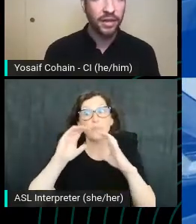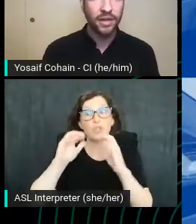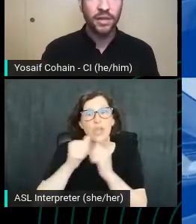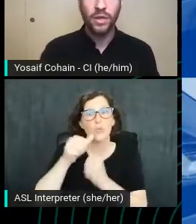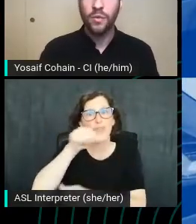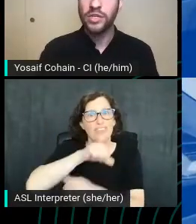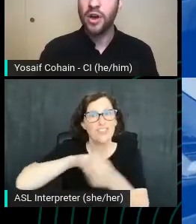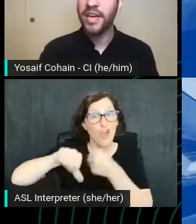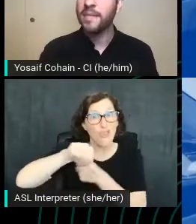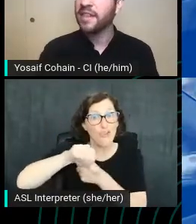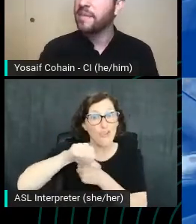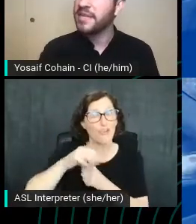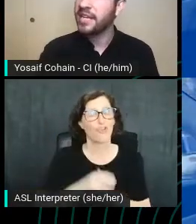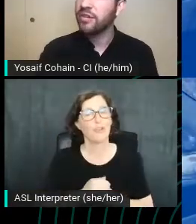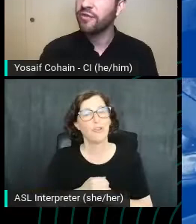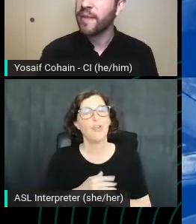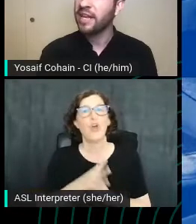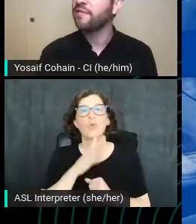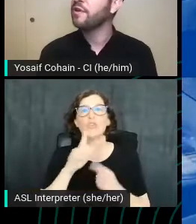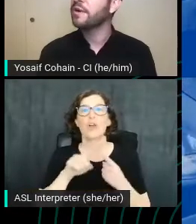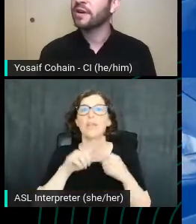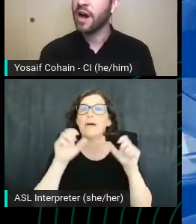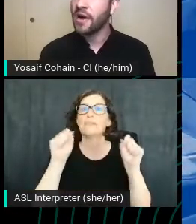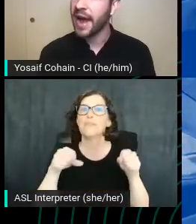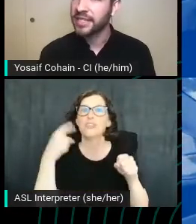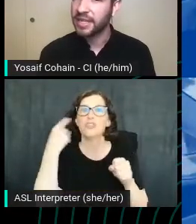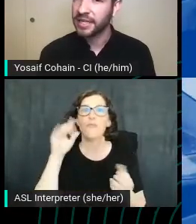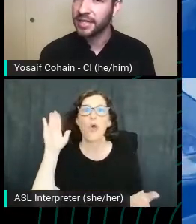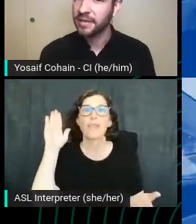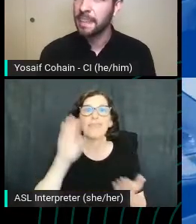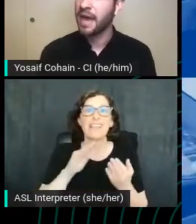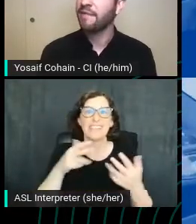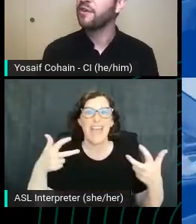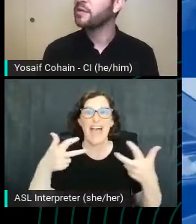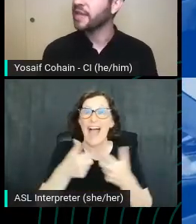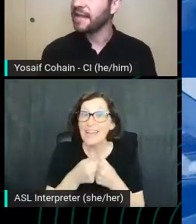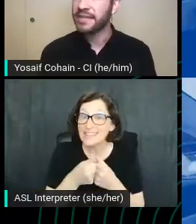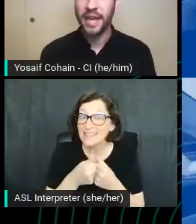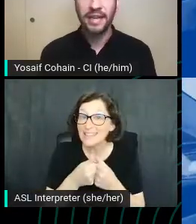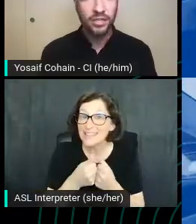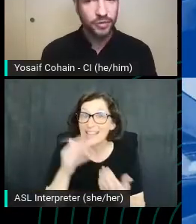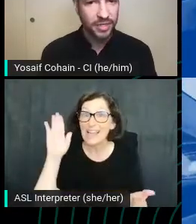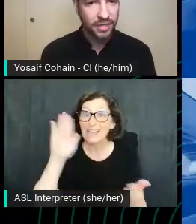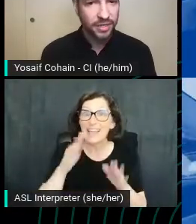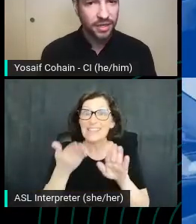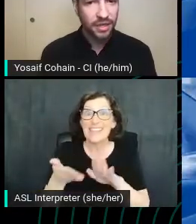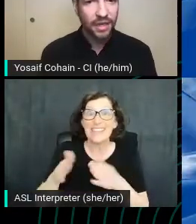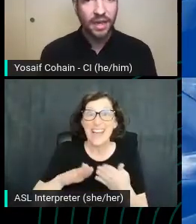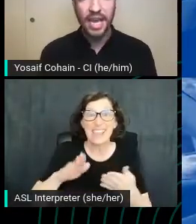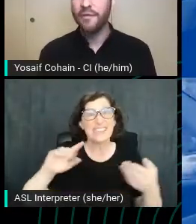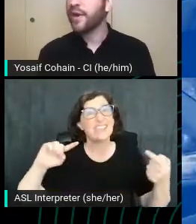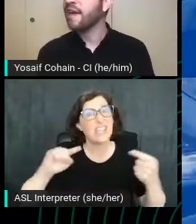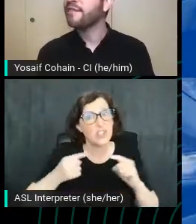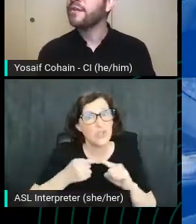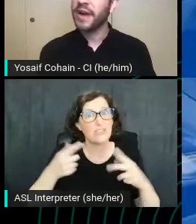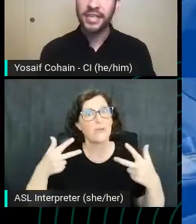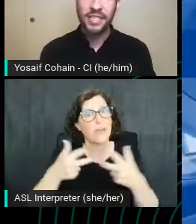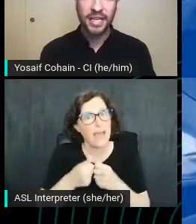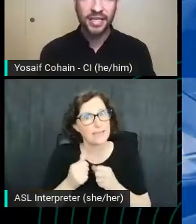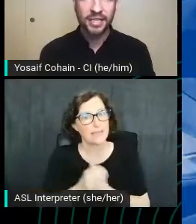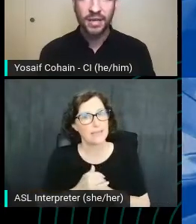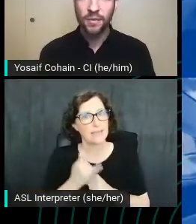grid. We're talking about the potential for many fewer car accidents and fewer deaths and injuries. And if we have